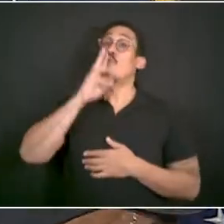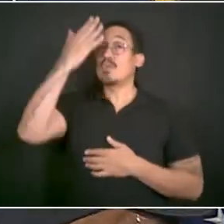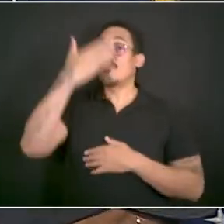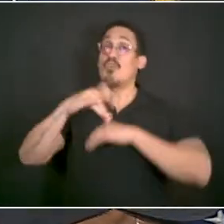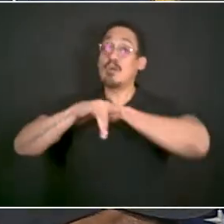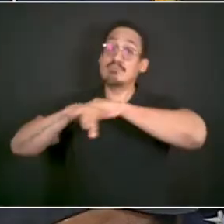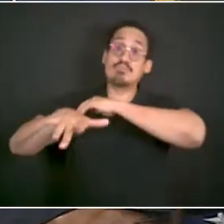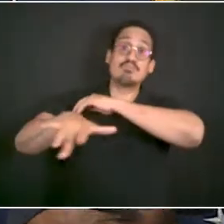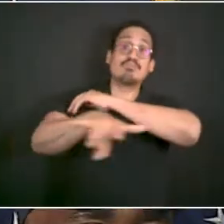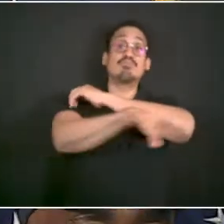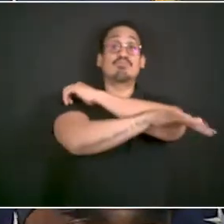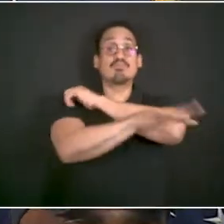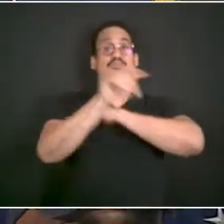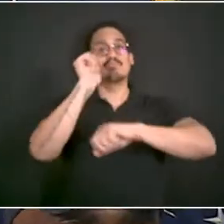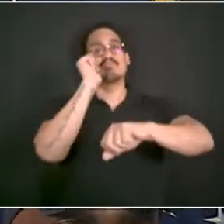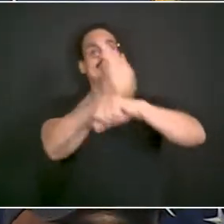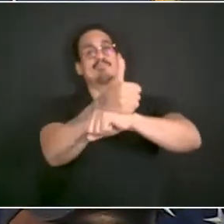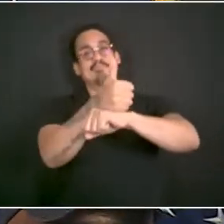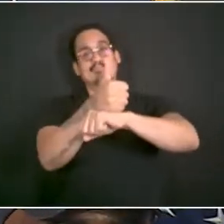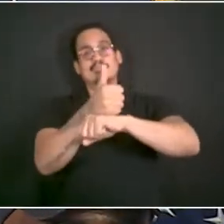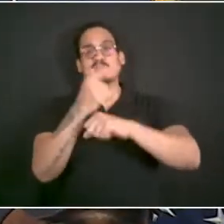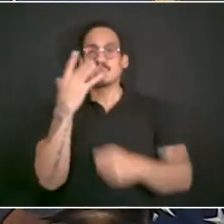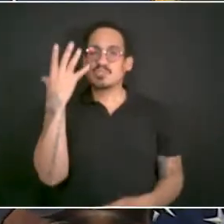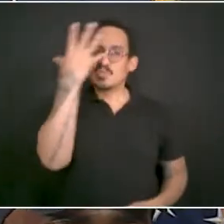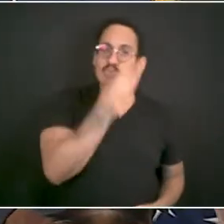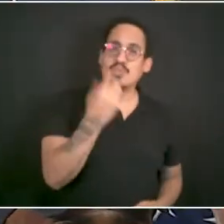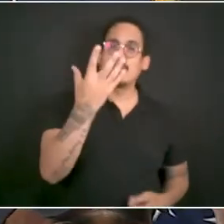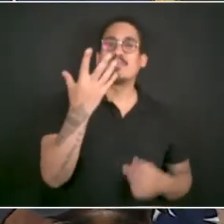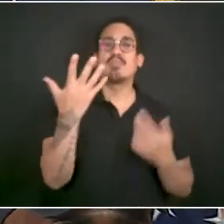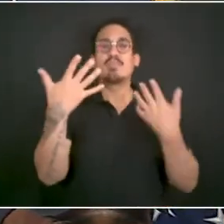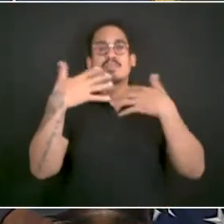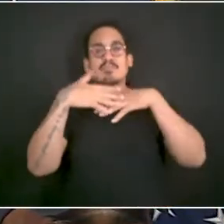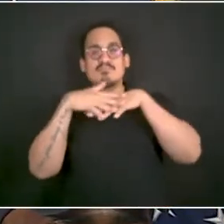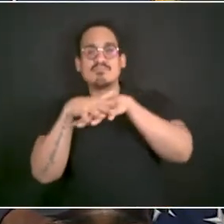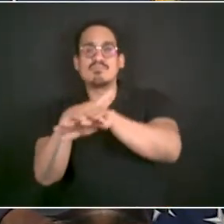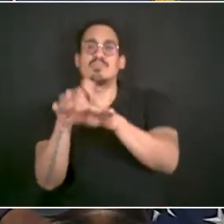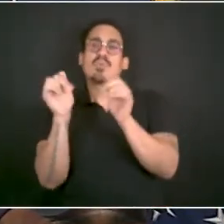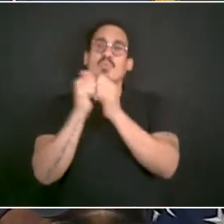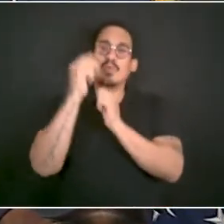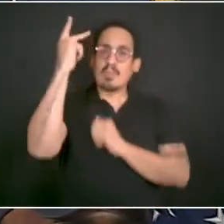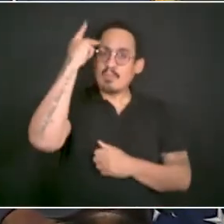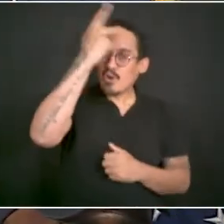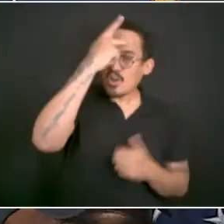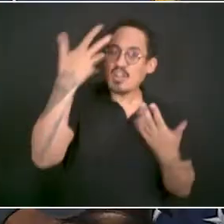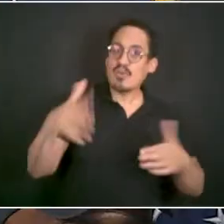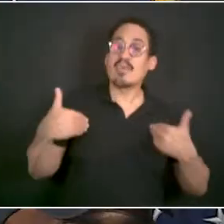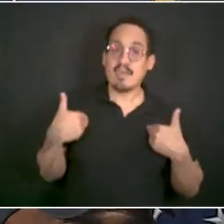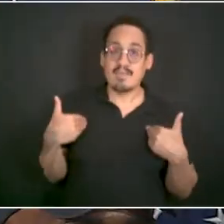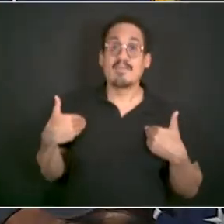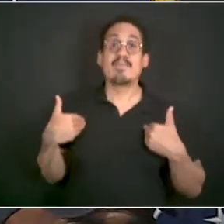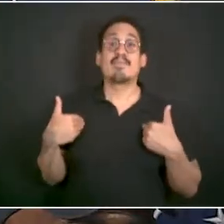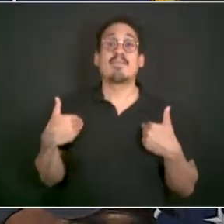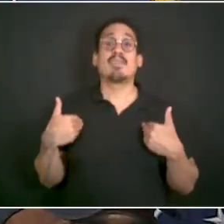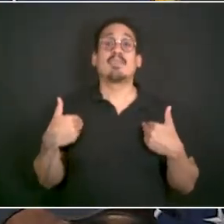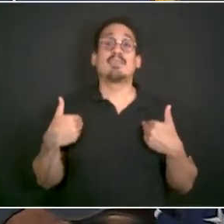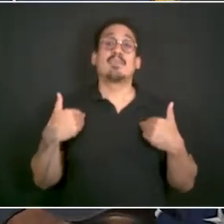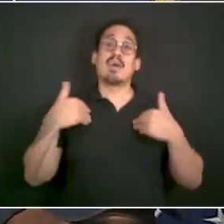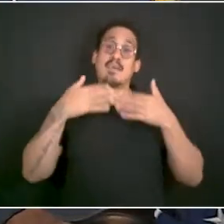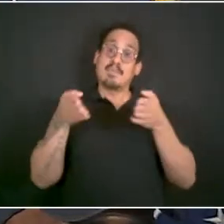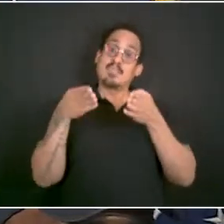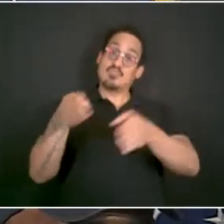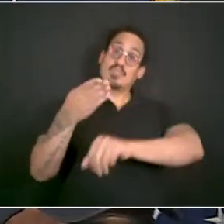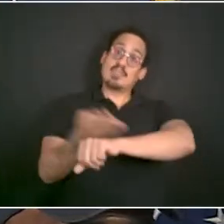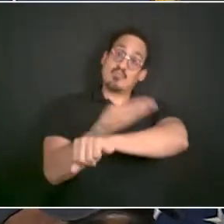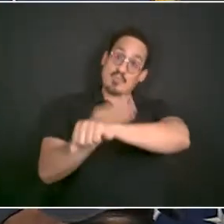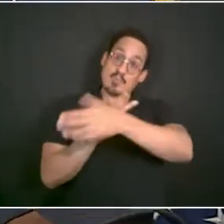that, where we'll be incorporated into the Utopia Parkway seawall replacement and street improvement project. I'm proud to be allocating $3